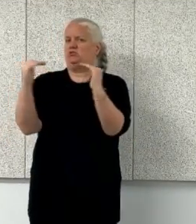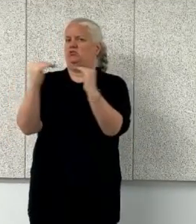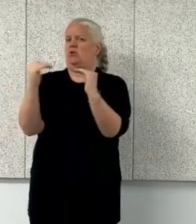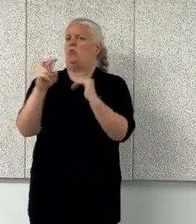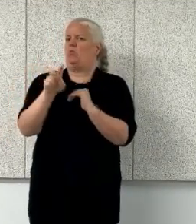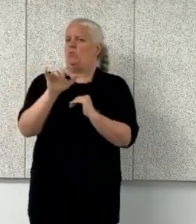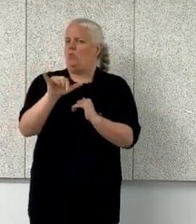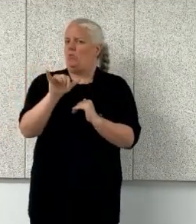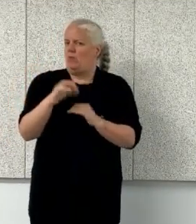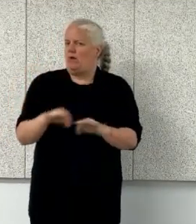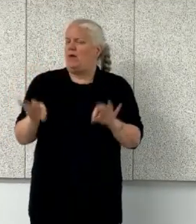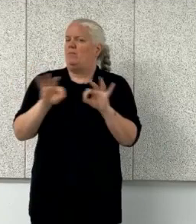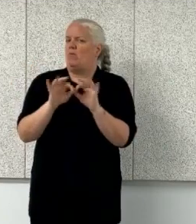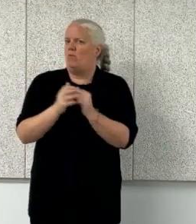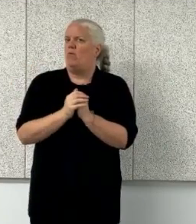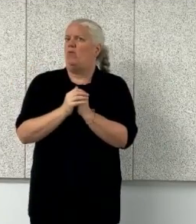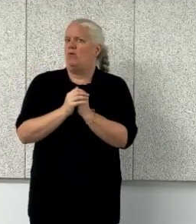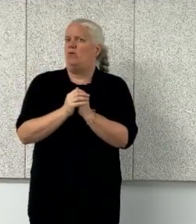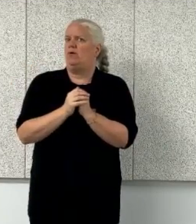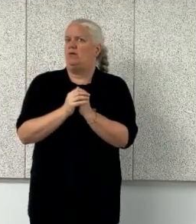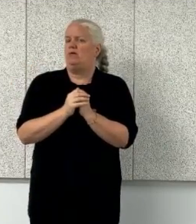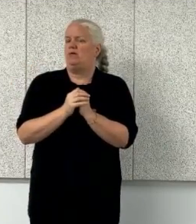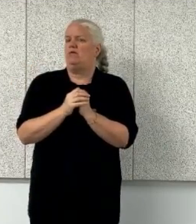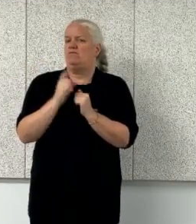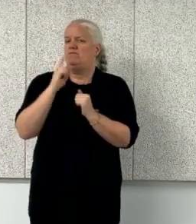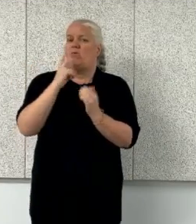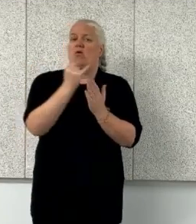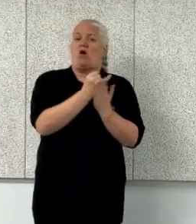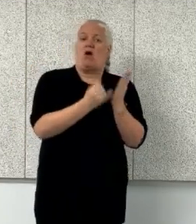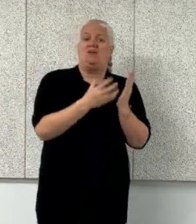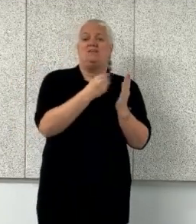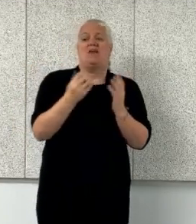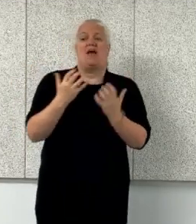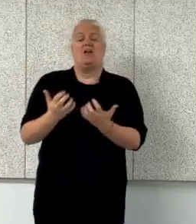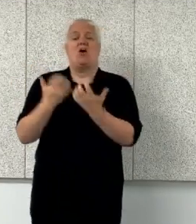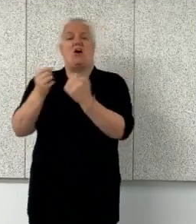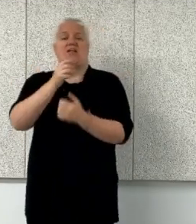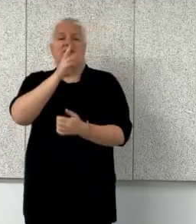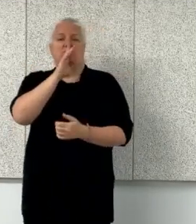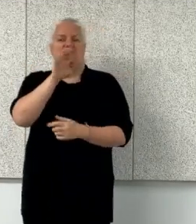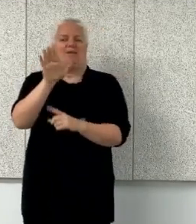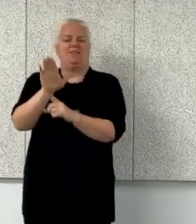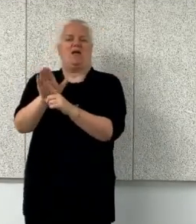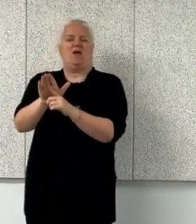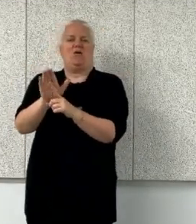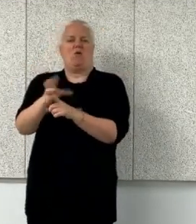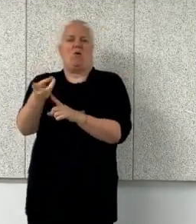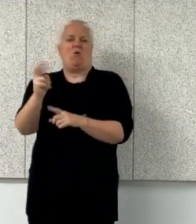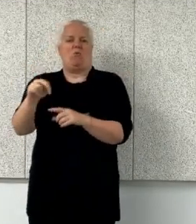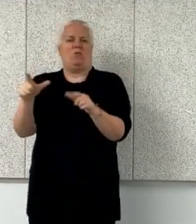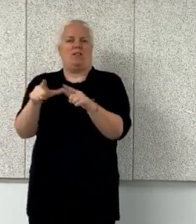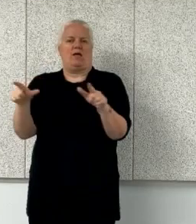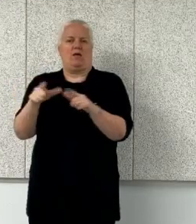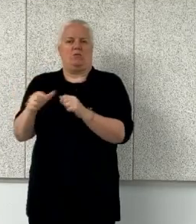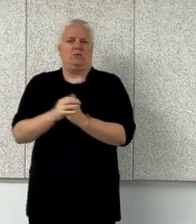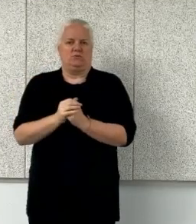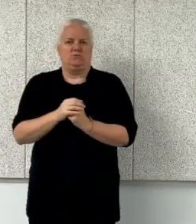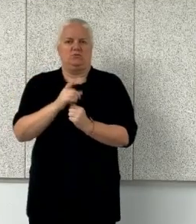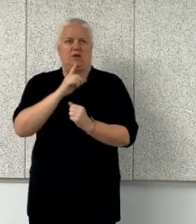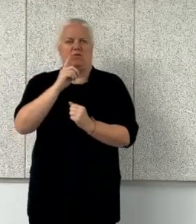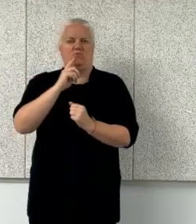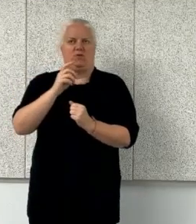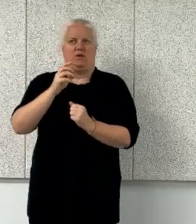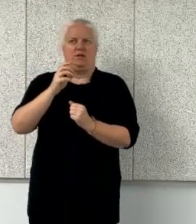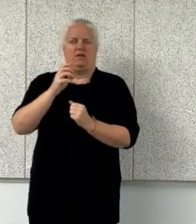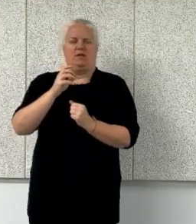have artists and creators, but also audiences, speak and be heard in their language of dominance. You know,